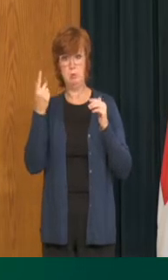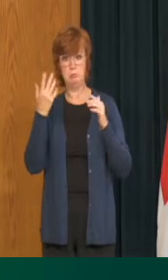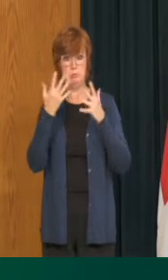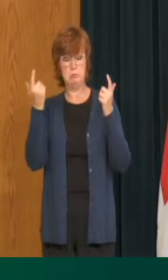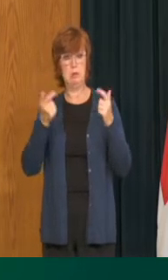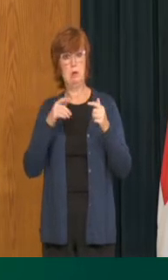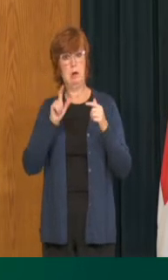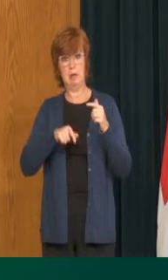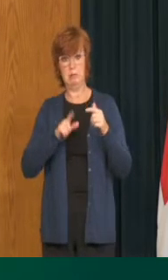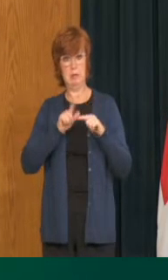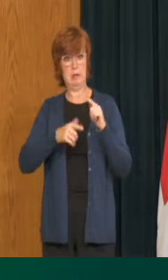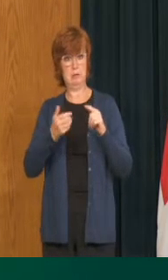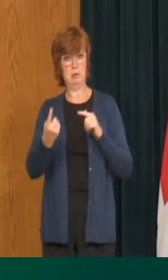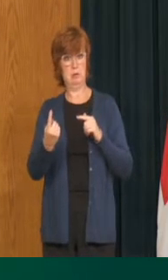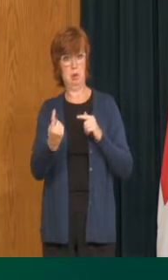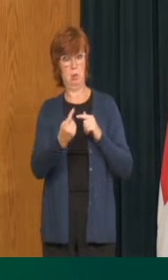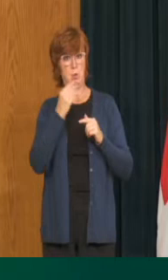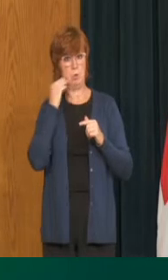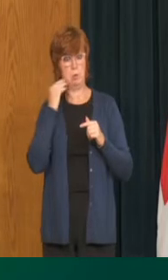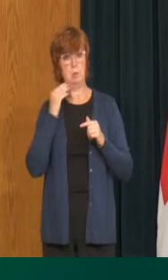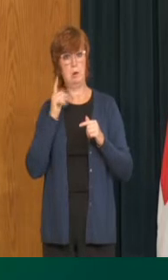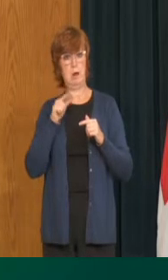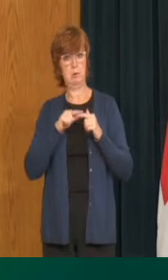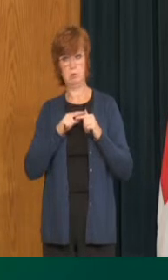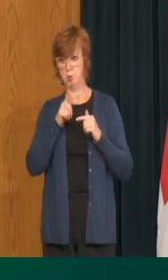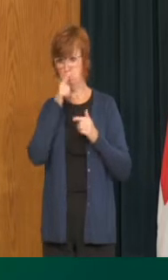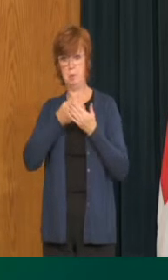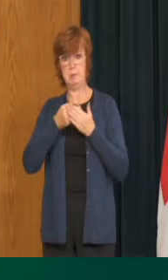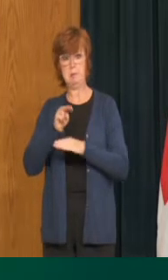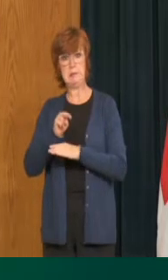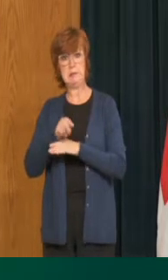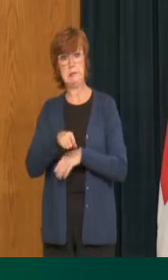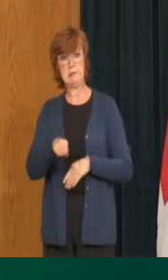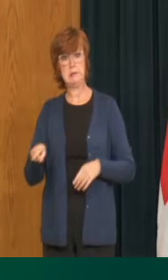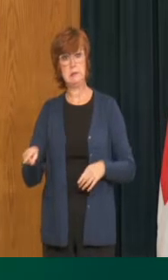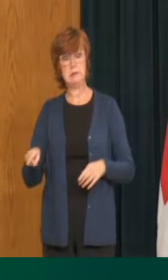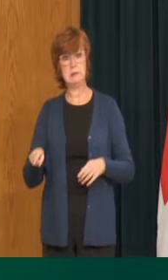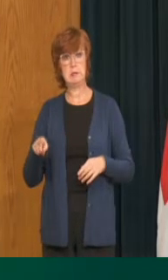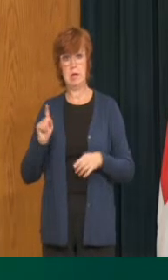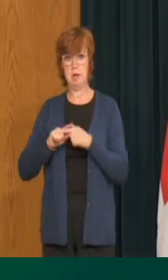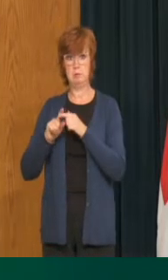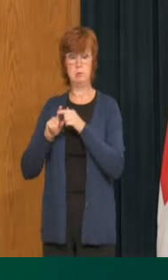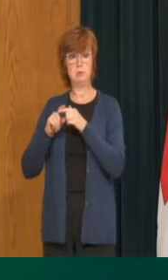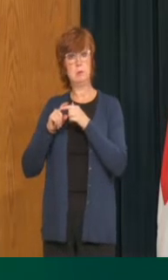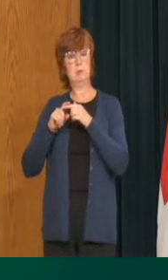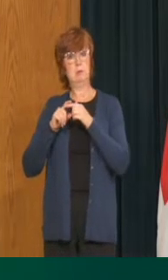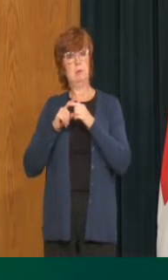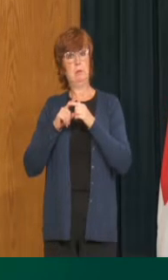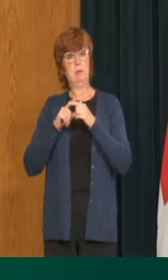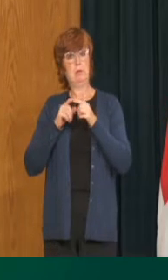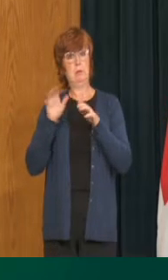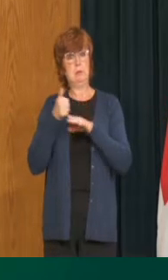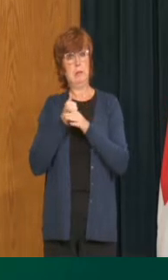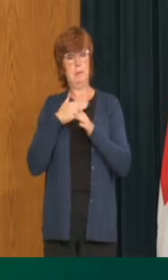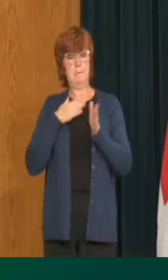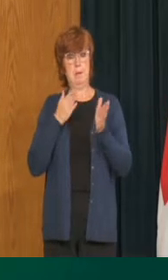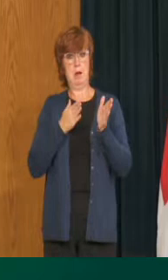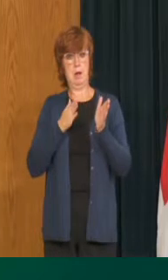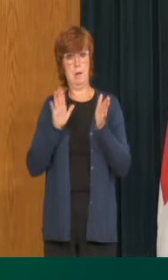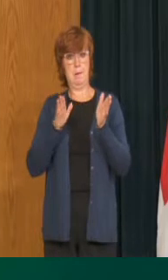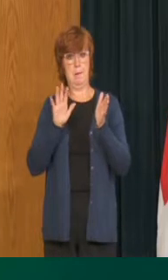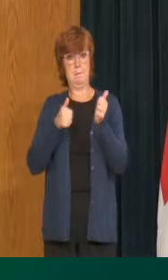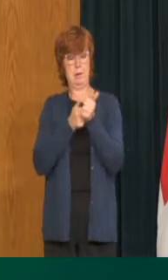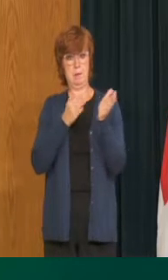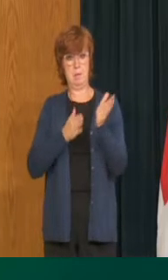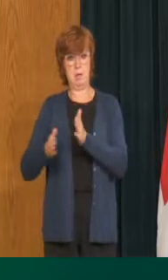a virtual household bubble? Can you rely on others? But I think I've said in the past also that on average a child gets